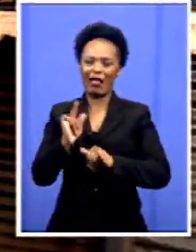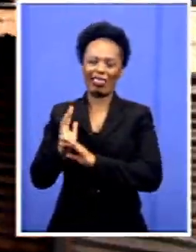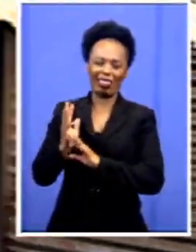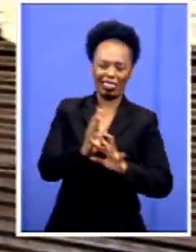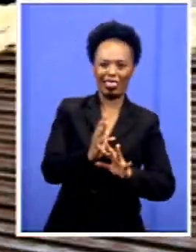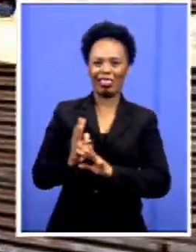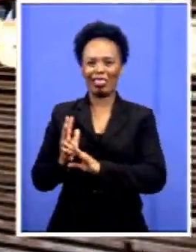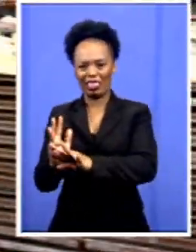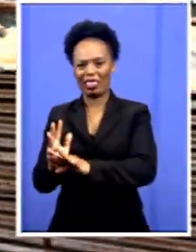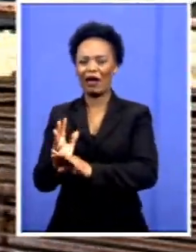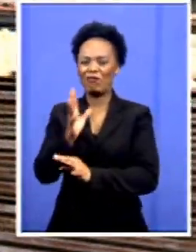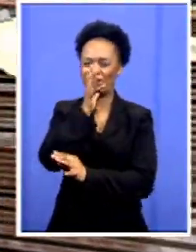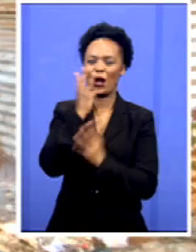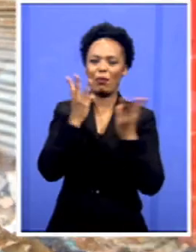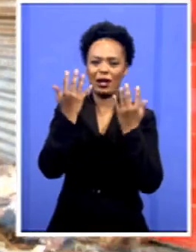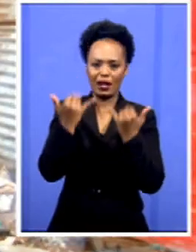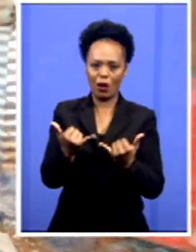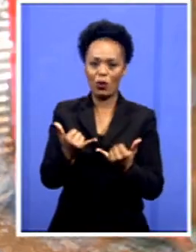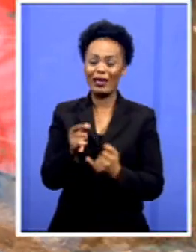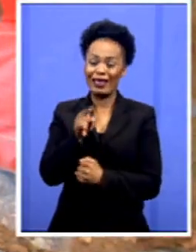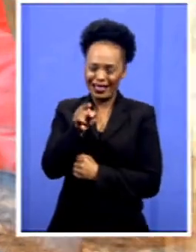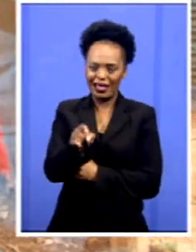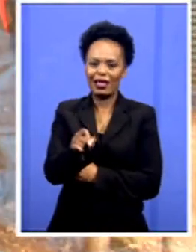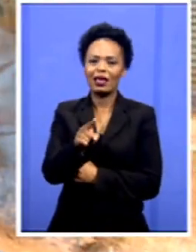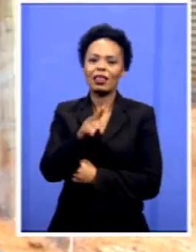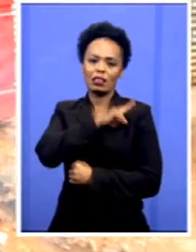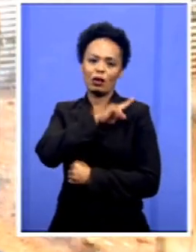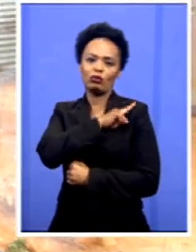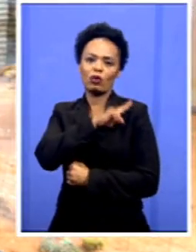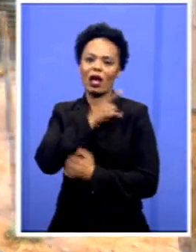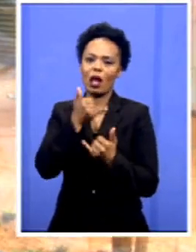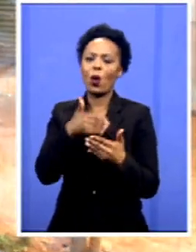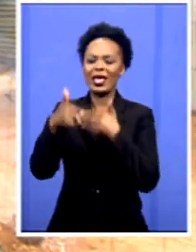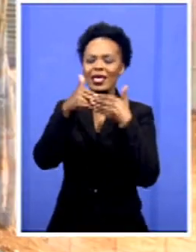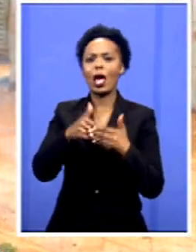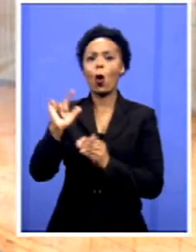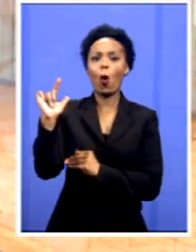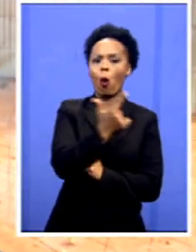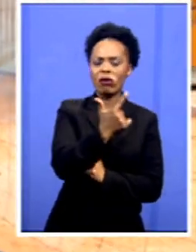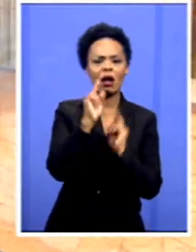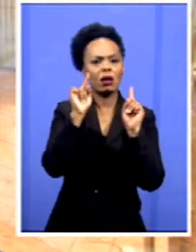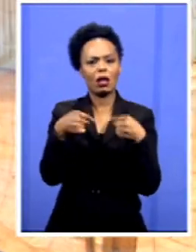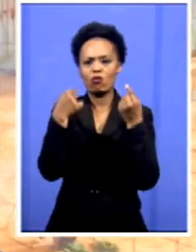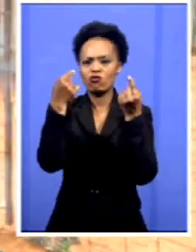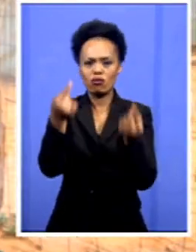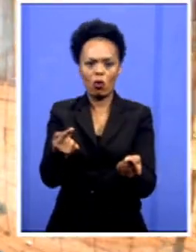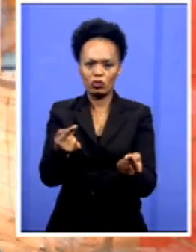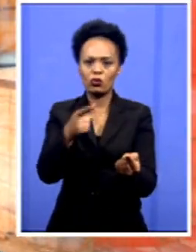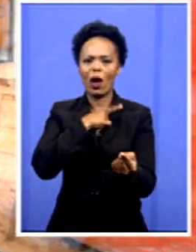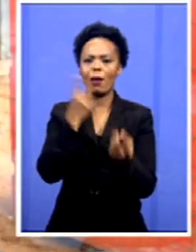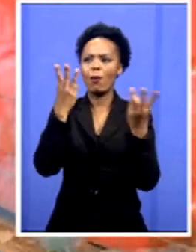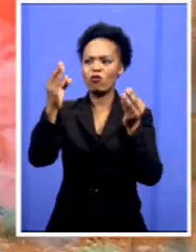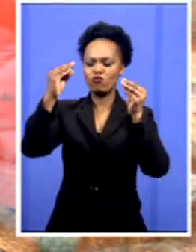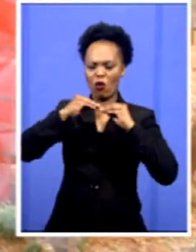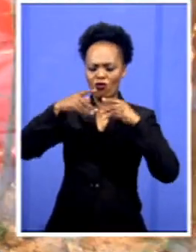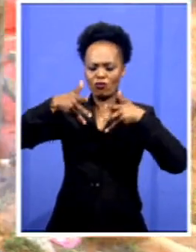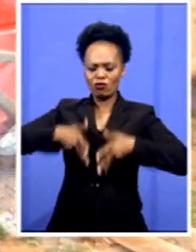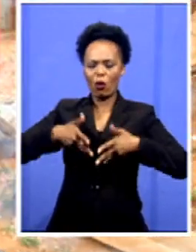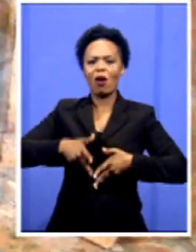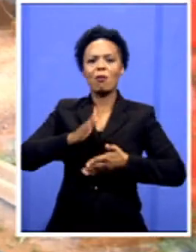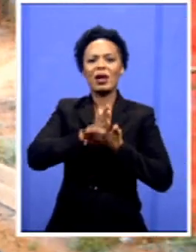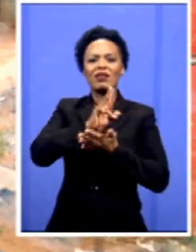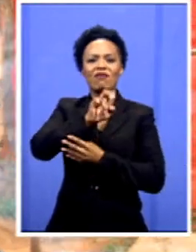said the other problem is that they're not able to take care of everyone that comes into the Midva. It's putting